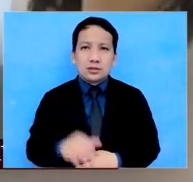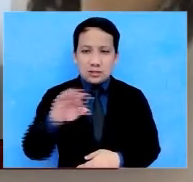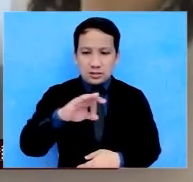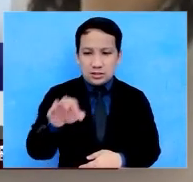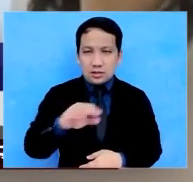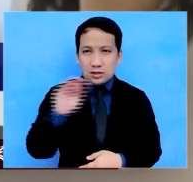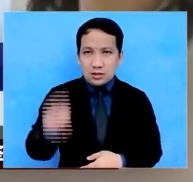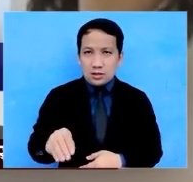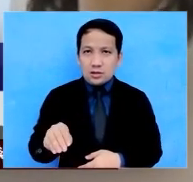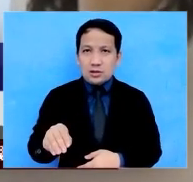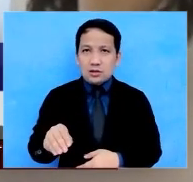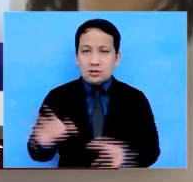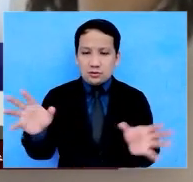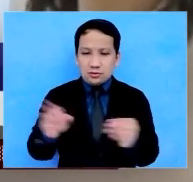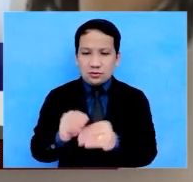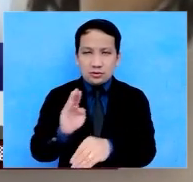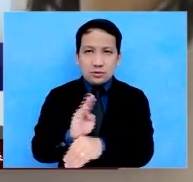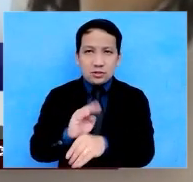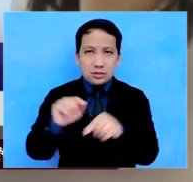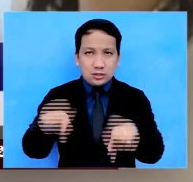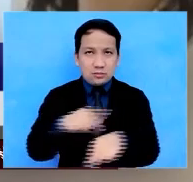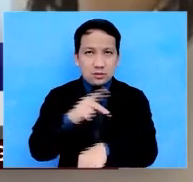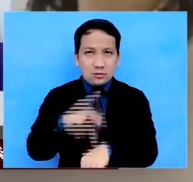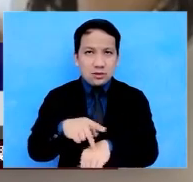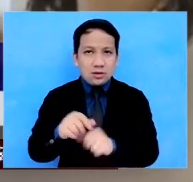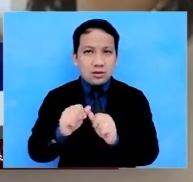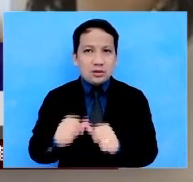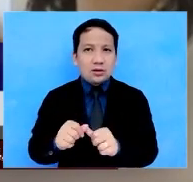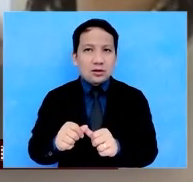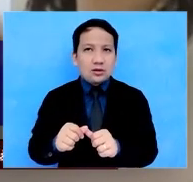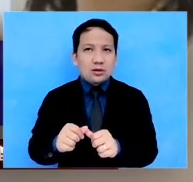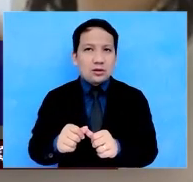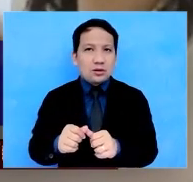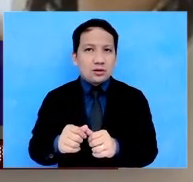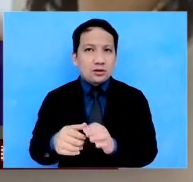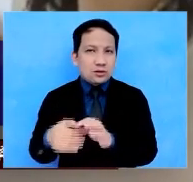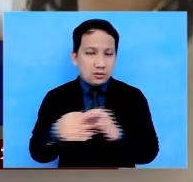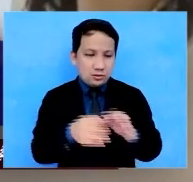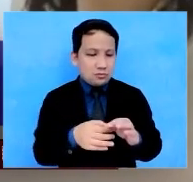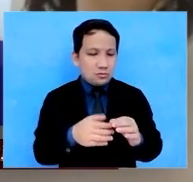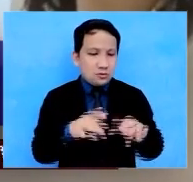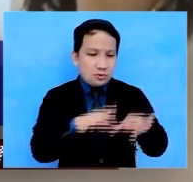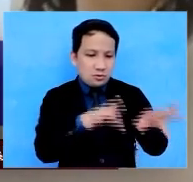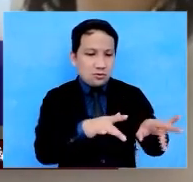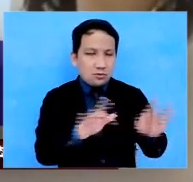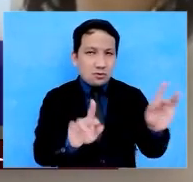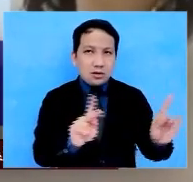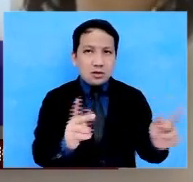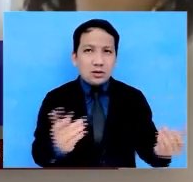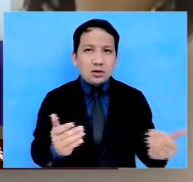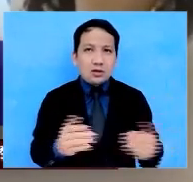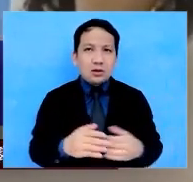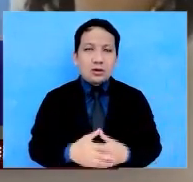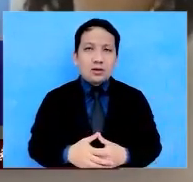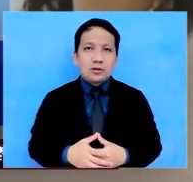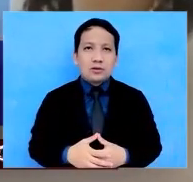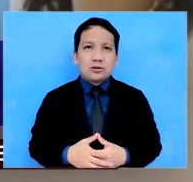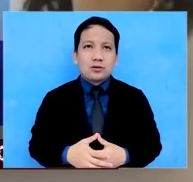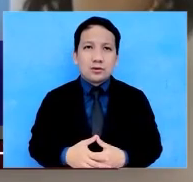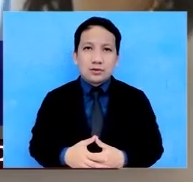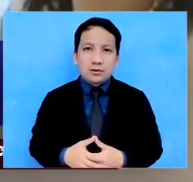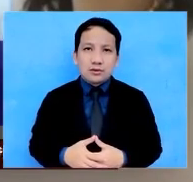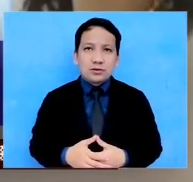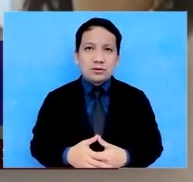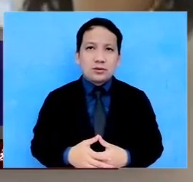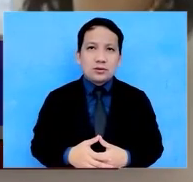the total businessmen in the Philippines. Are we going to compromise our people for them to enter? No. But do we